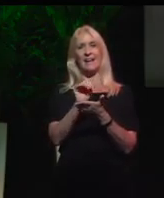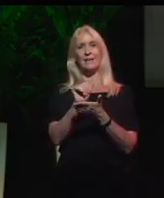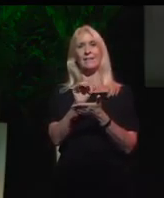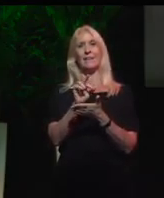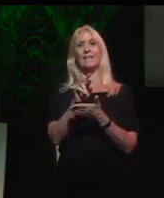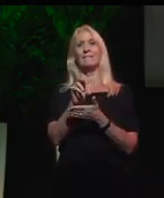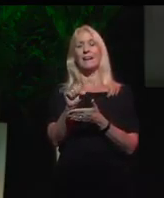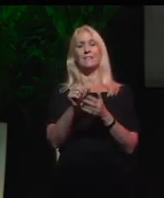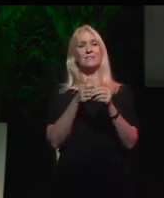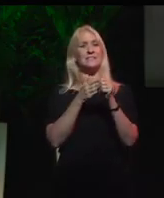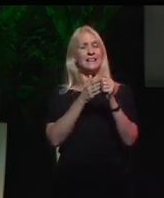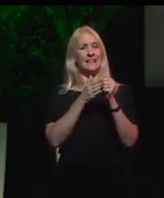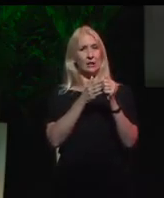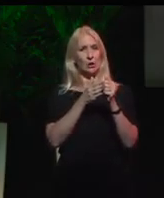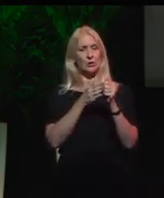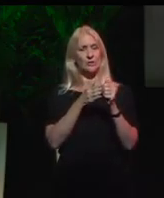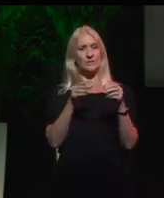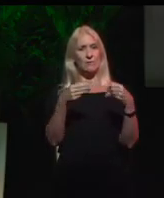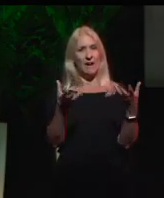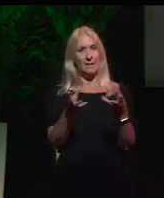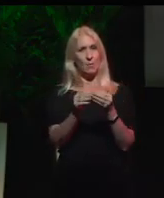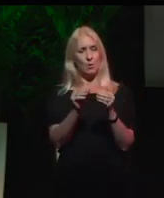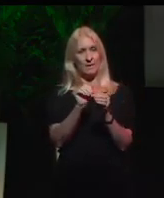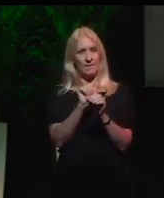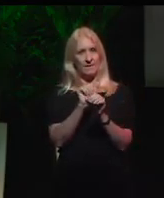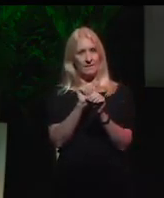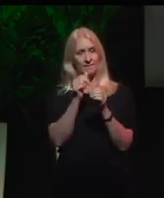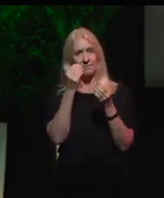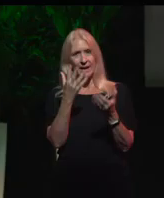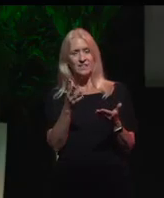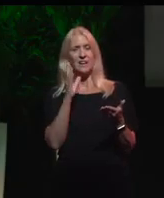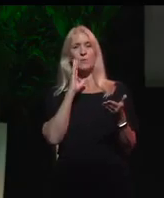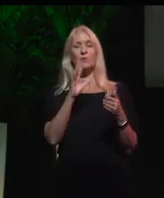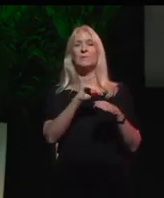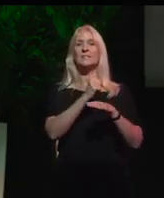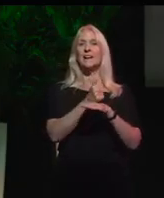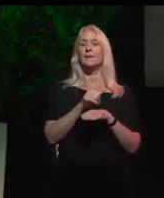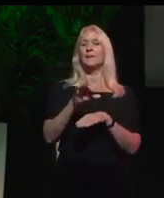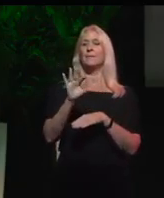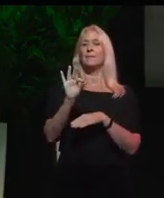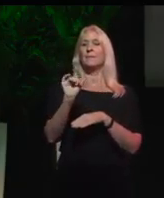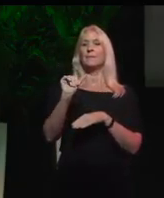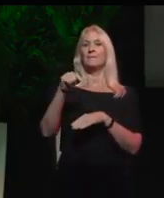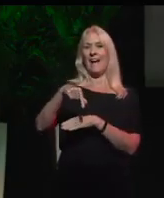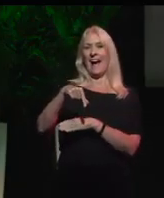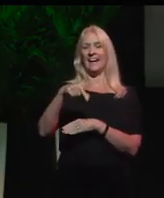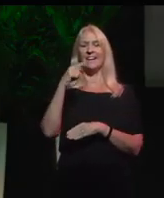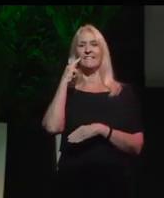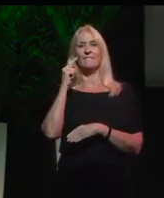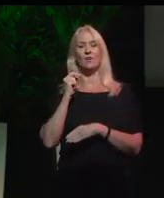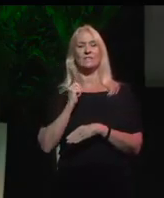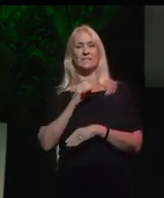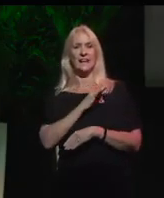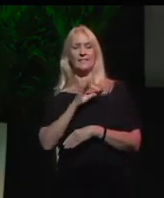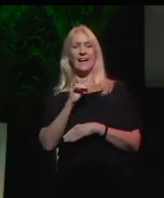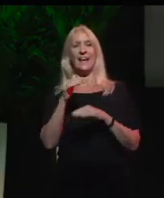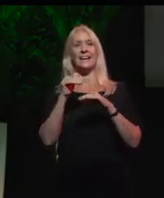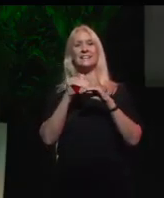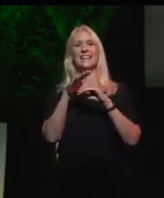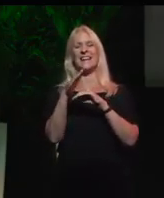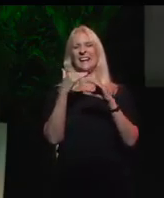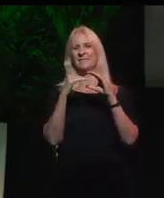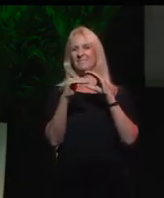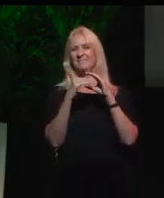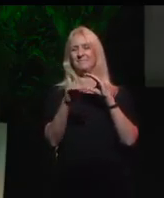provide additional information. We are going to be developing a FAQ for faculty and staff and sending an e-flyer you can post